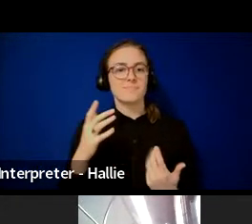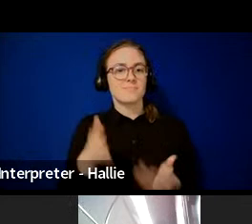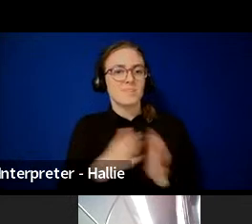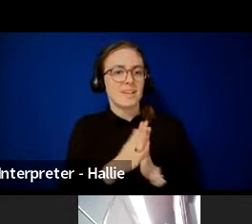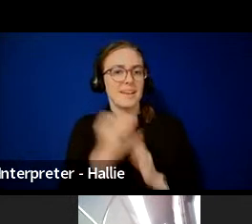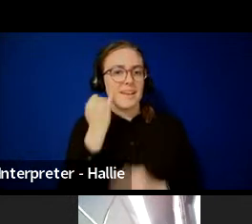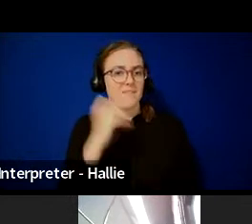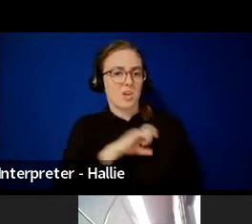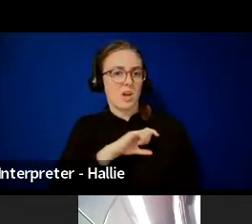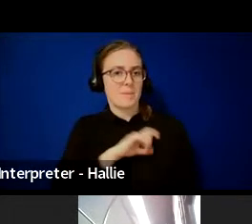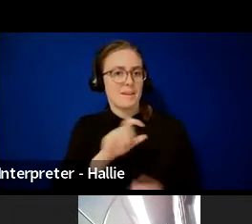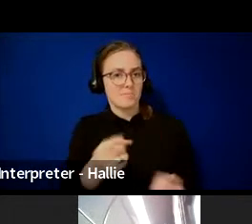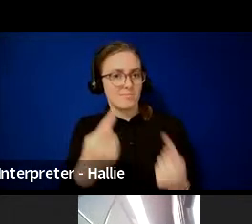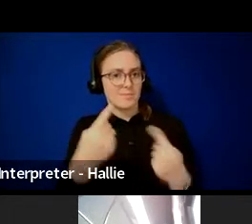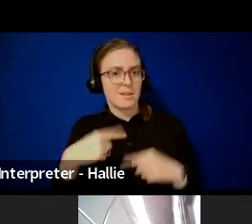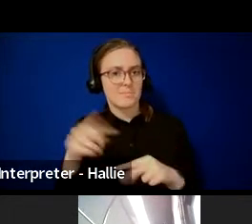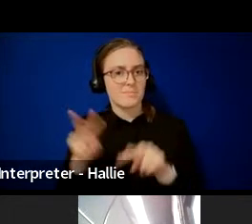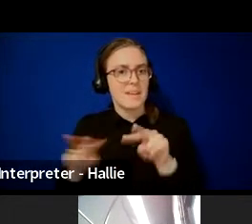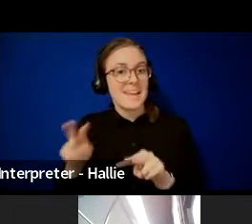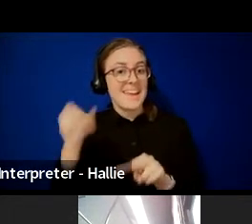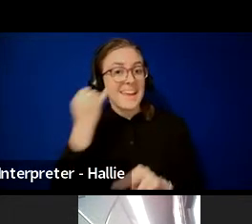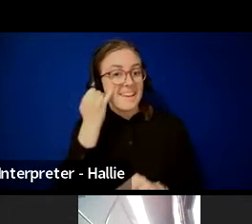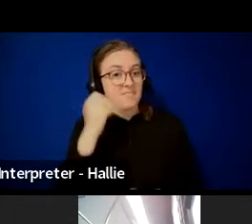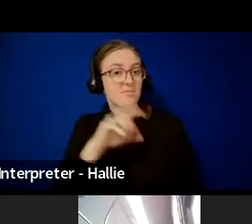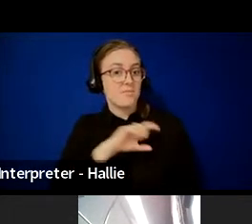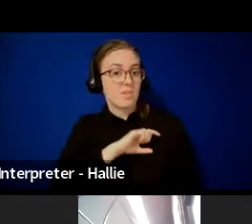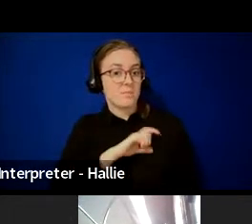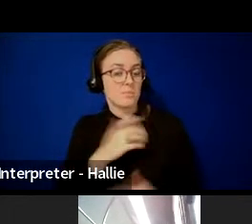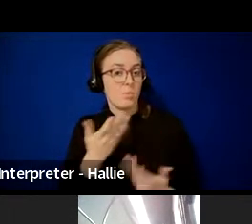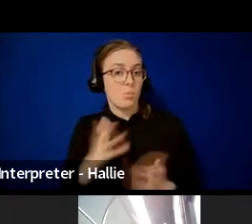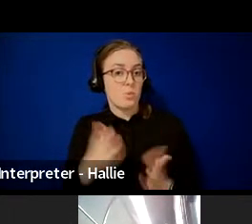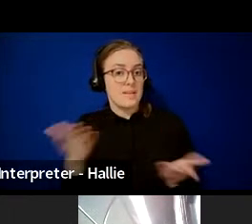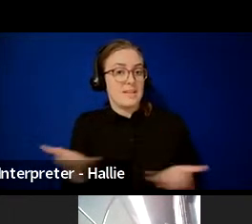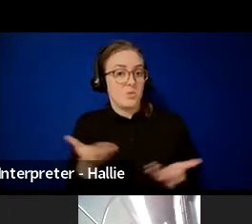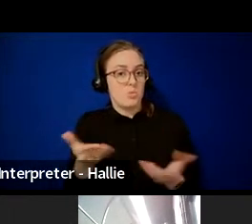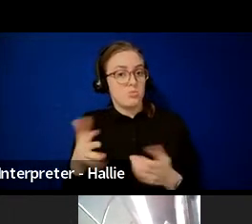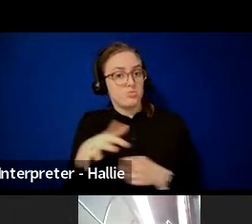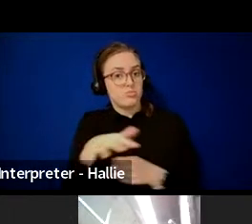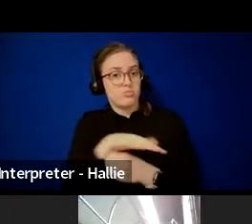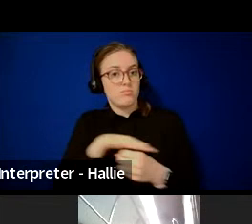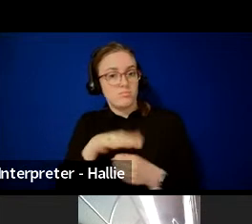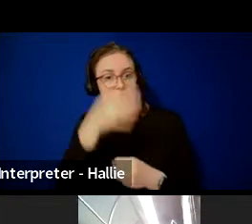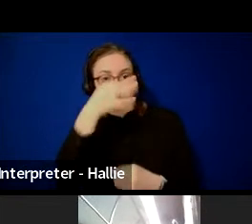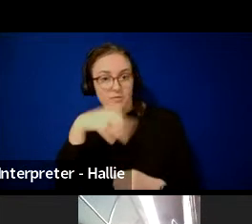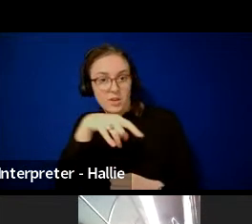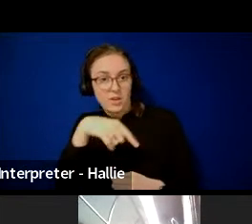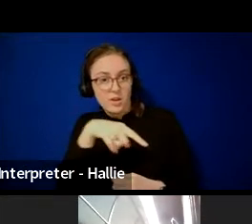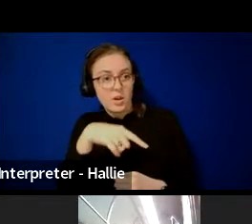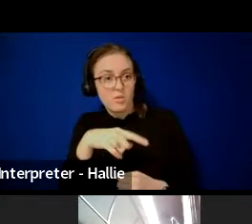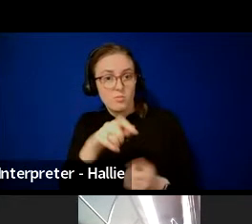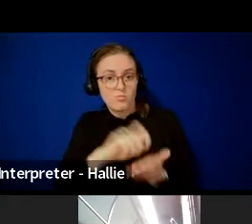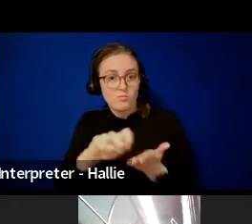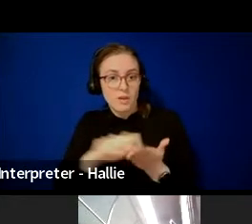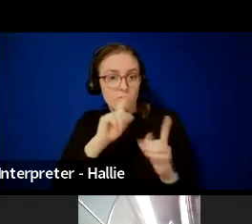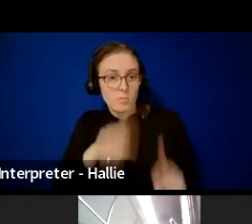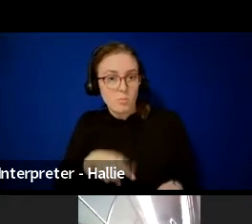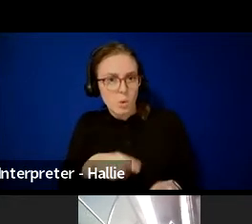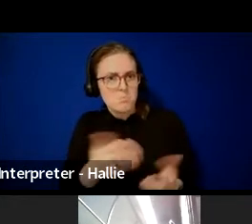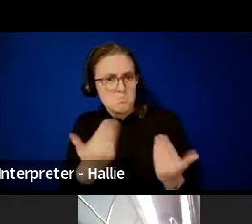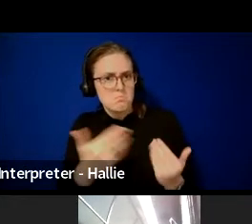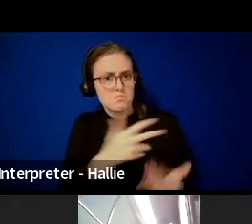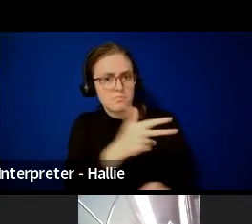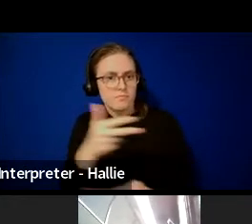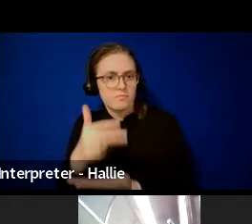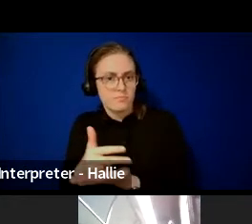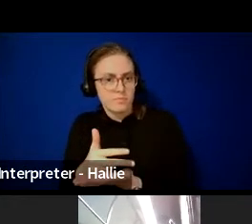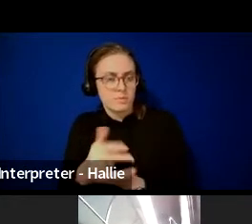is somewhere else in the city, over in this area, and they're writing a report, if they just come over here and just sit and write their report and then move on from there. But I would just